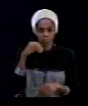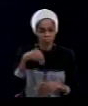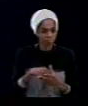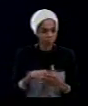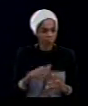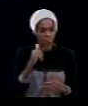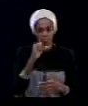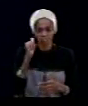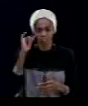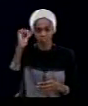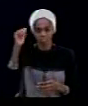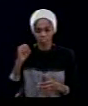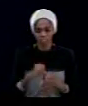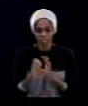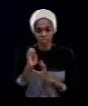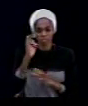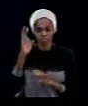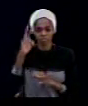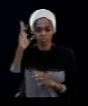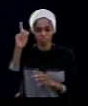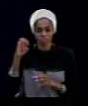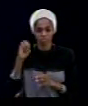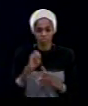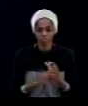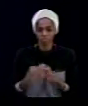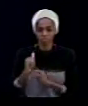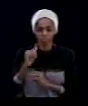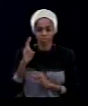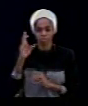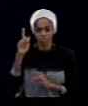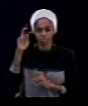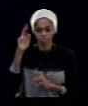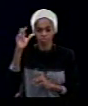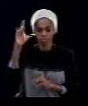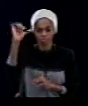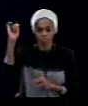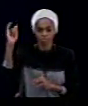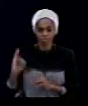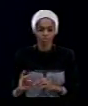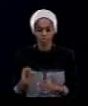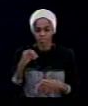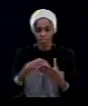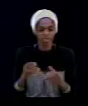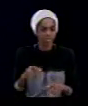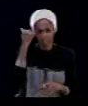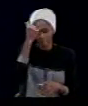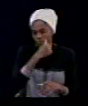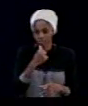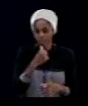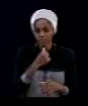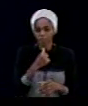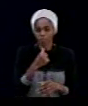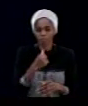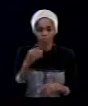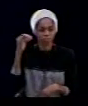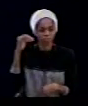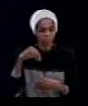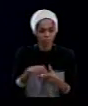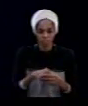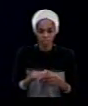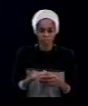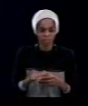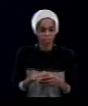in Europe, in Australia, in New Zealand, in Africa, in